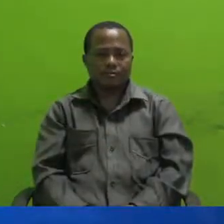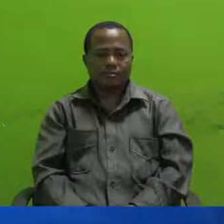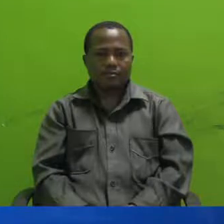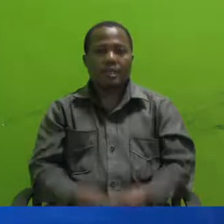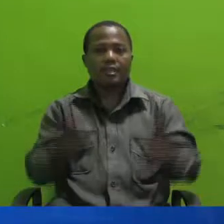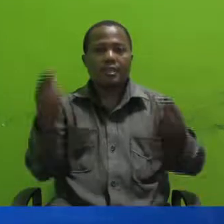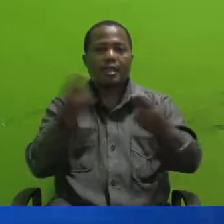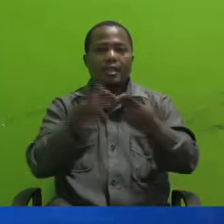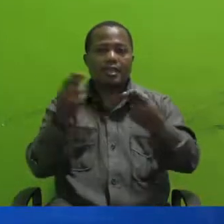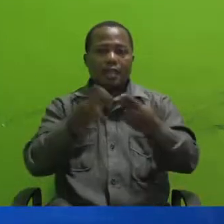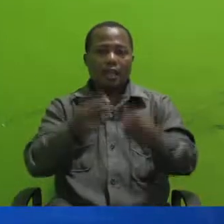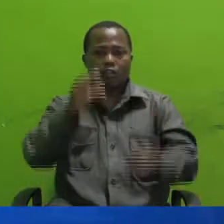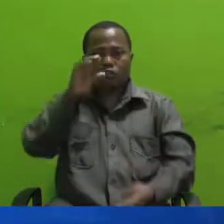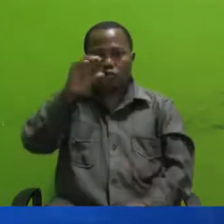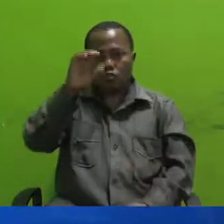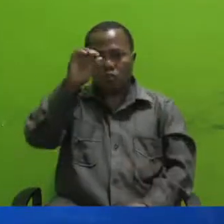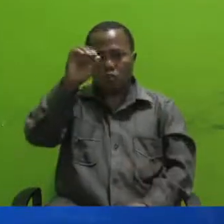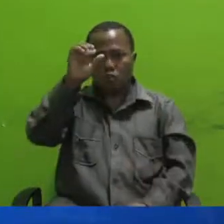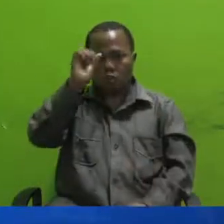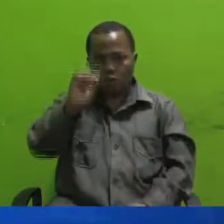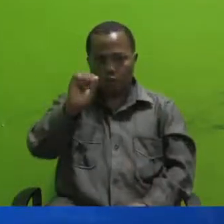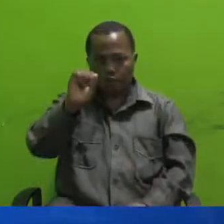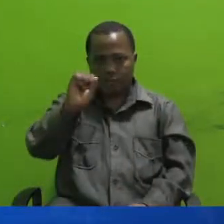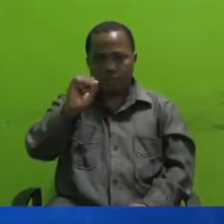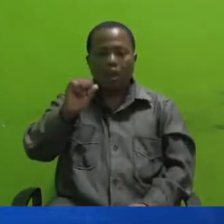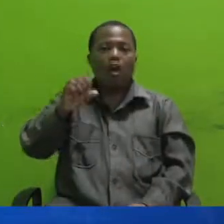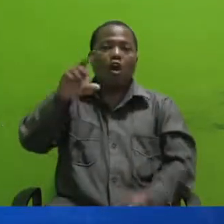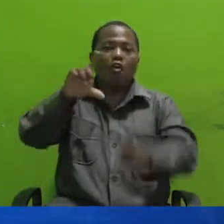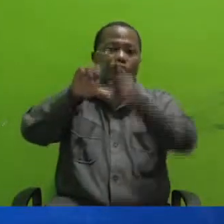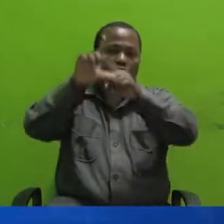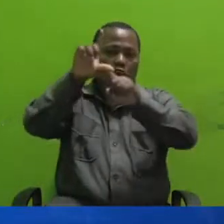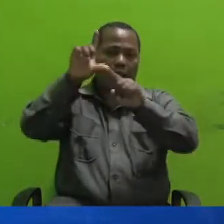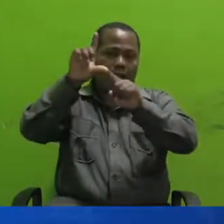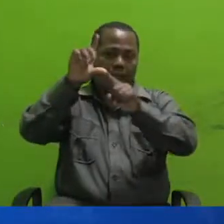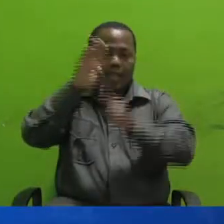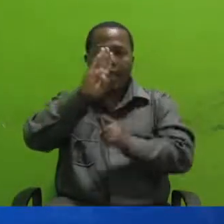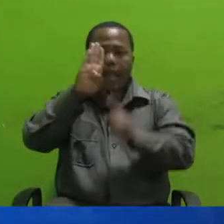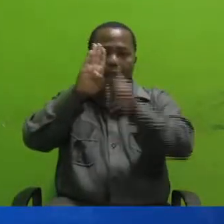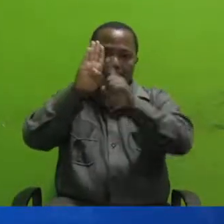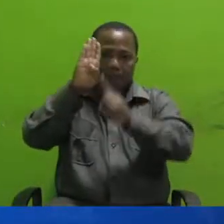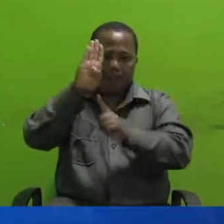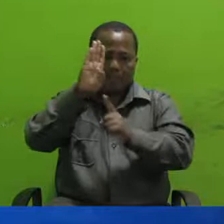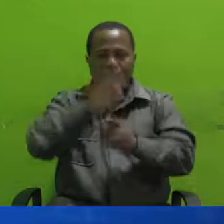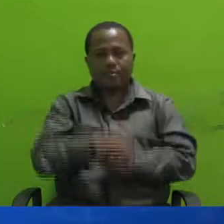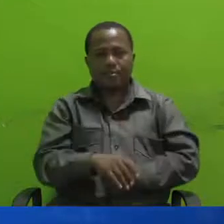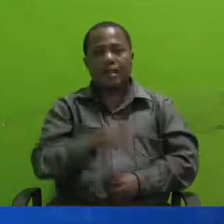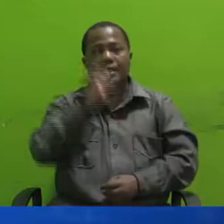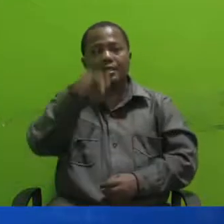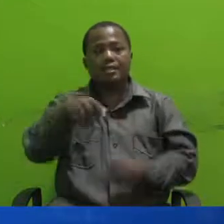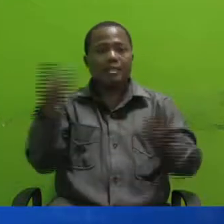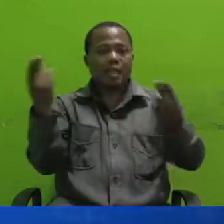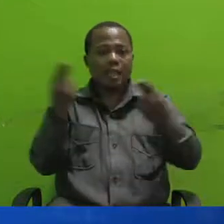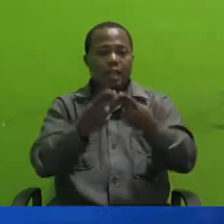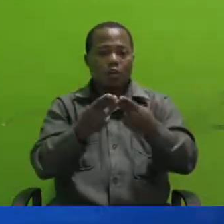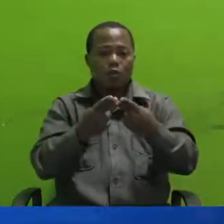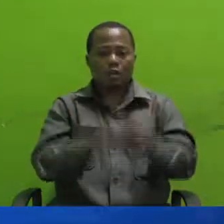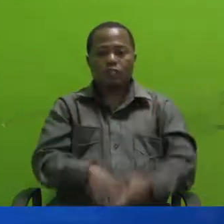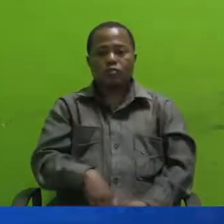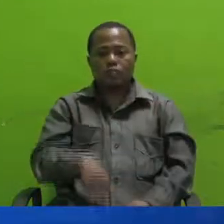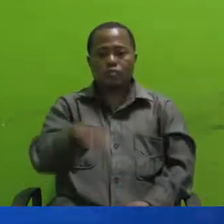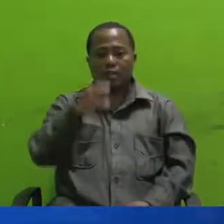is going to be equal to cos of angle beta, and this is equal to